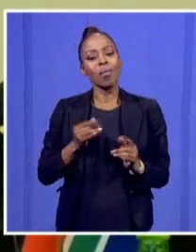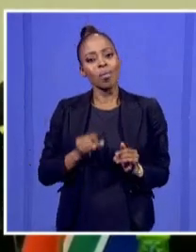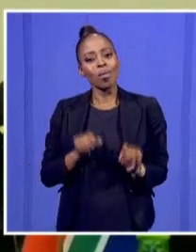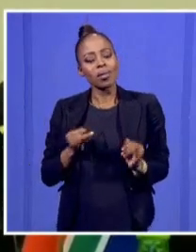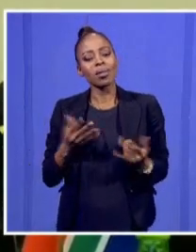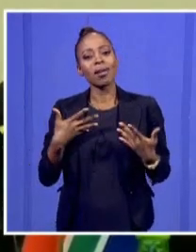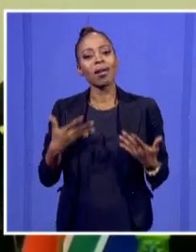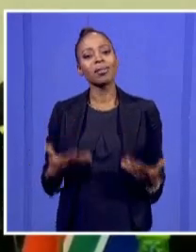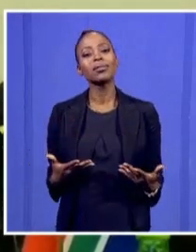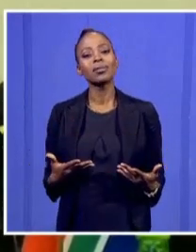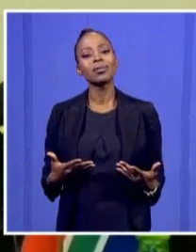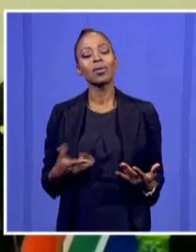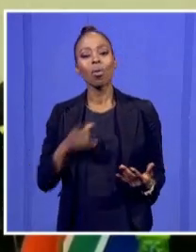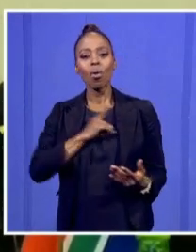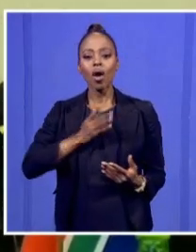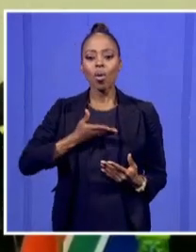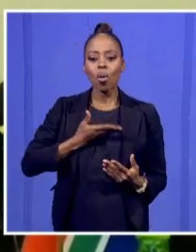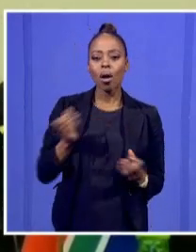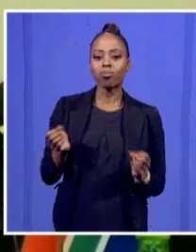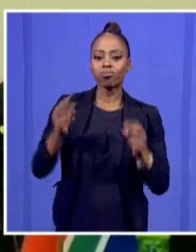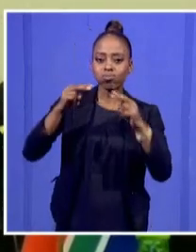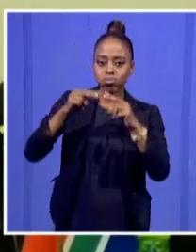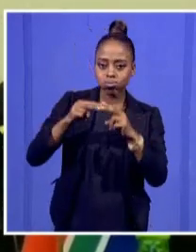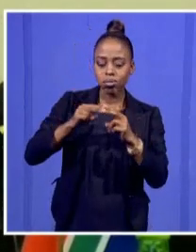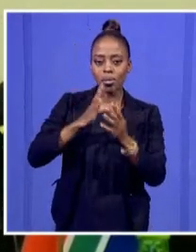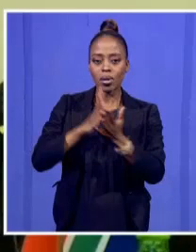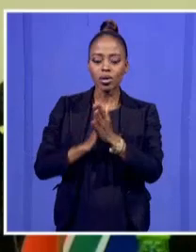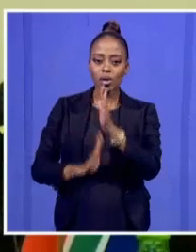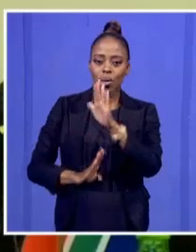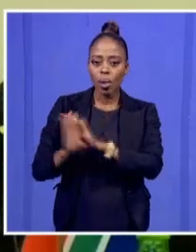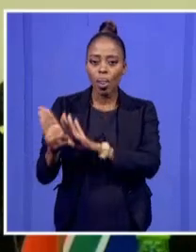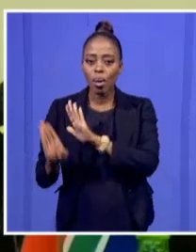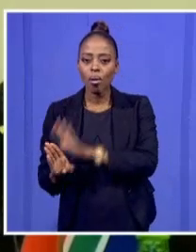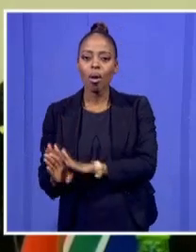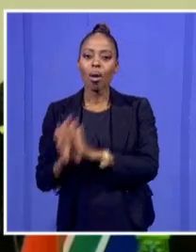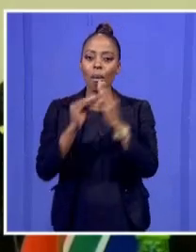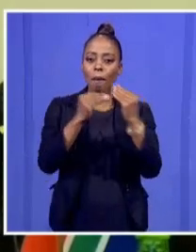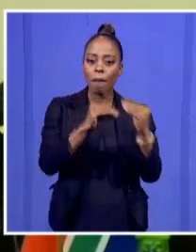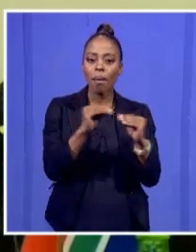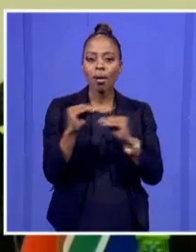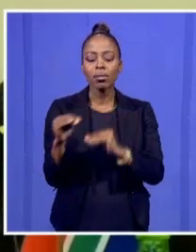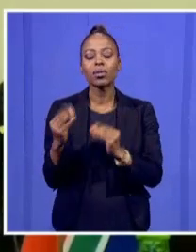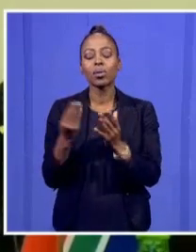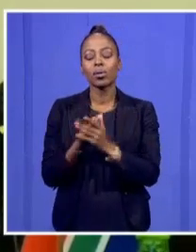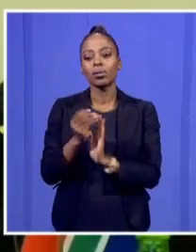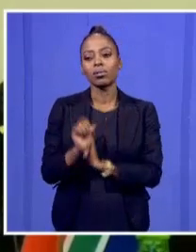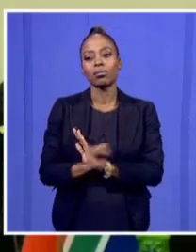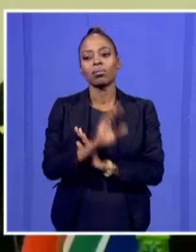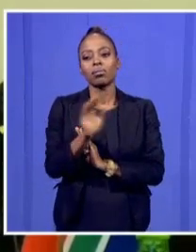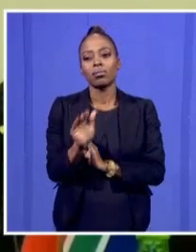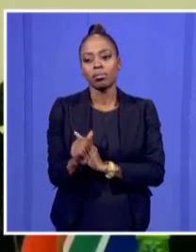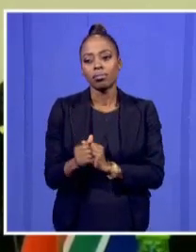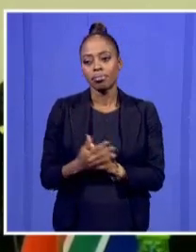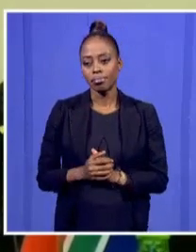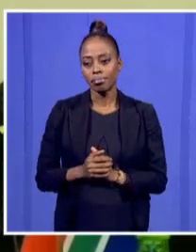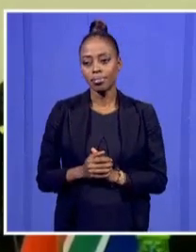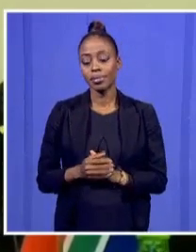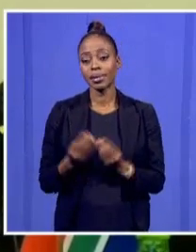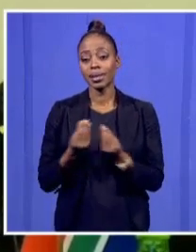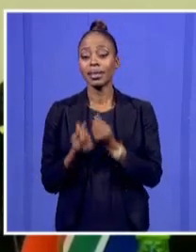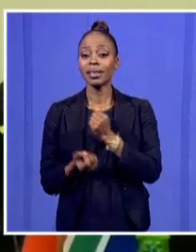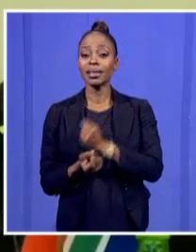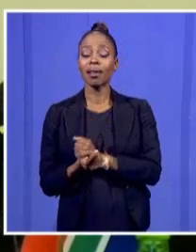seriousness to create bridges of growth and business with South Africa. These companies can not only